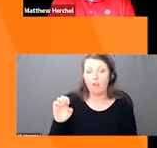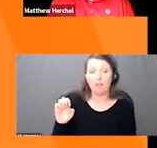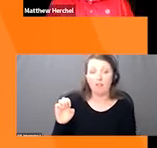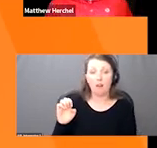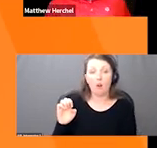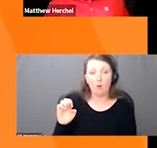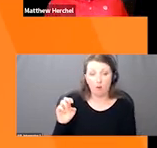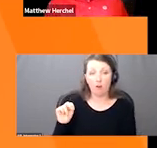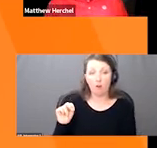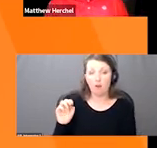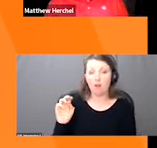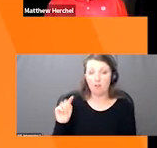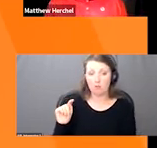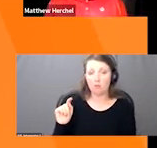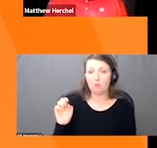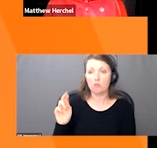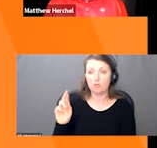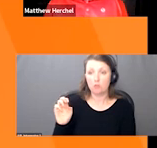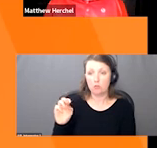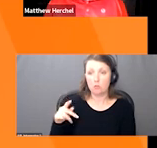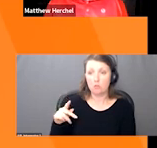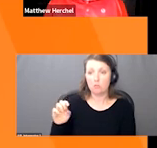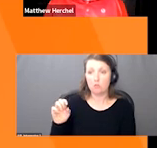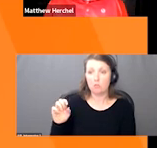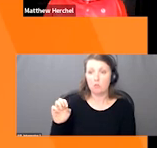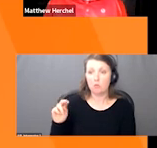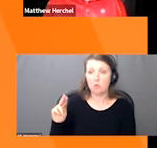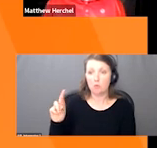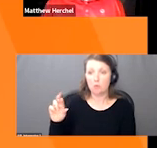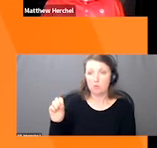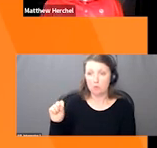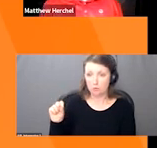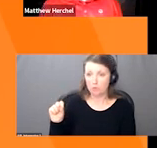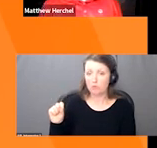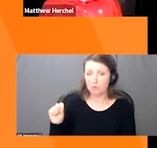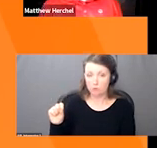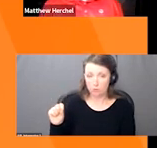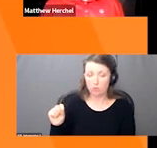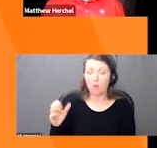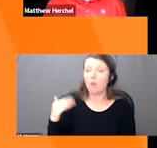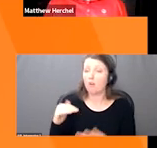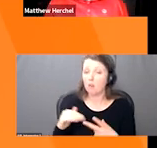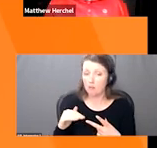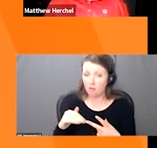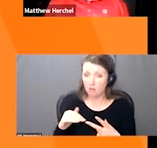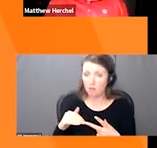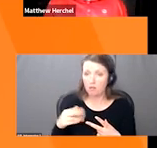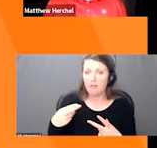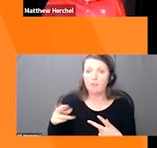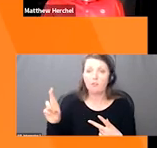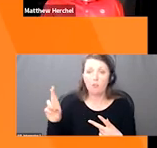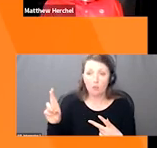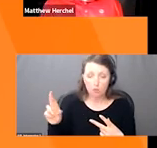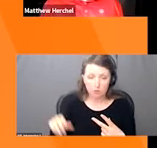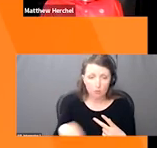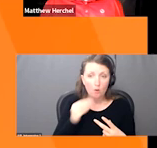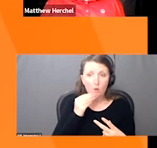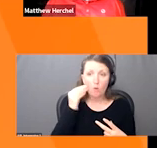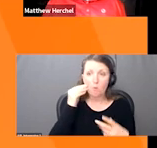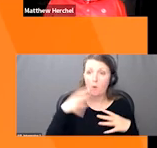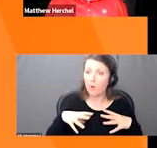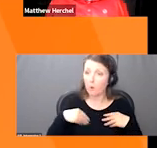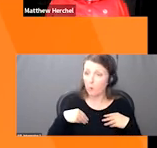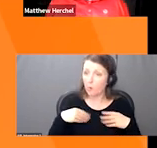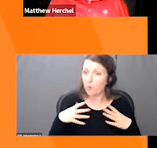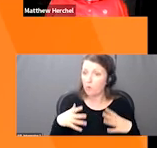Entrepreneurs, yeah. Entrepreneurs, I need a little learning and development people sometimes fall under HR. Homeowners,